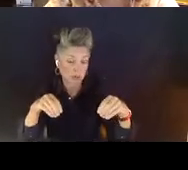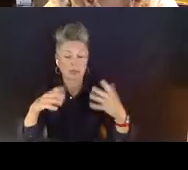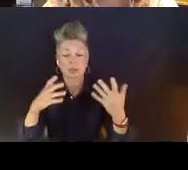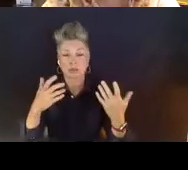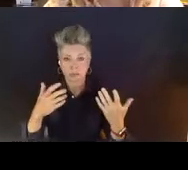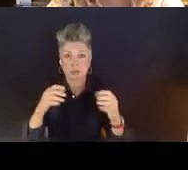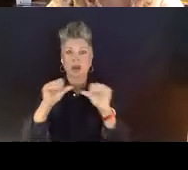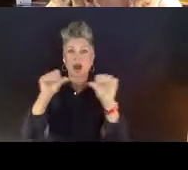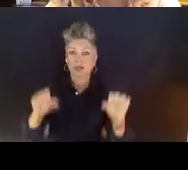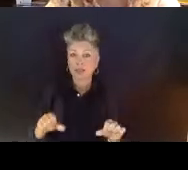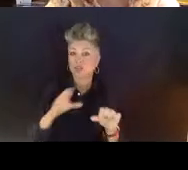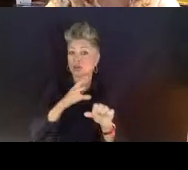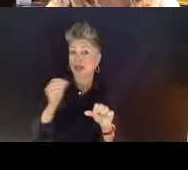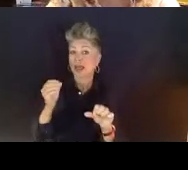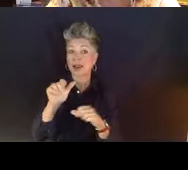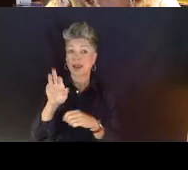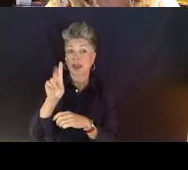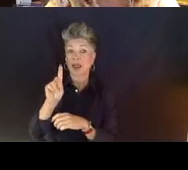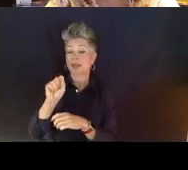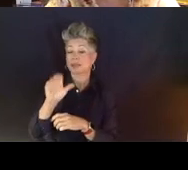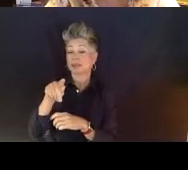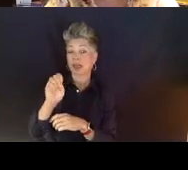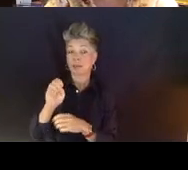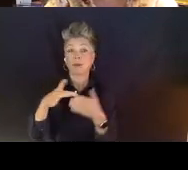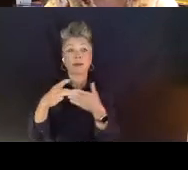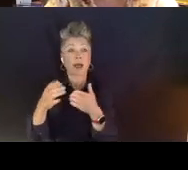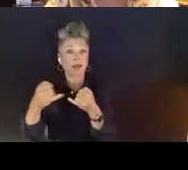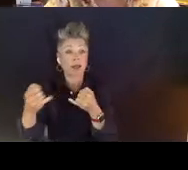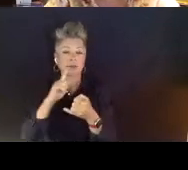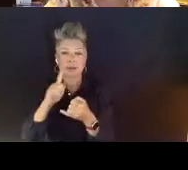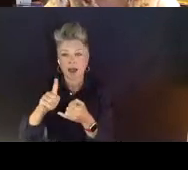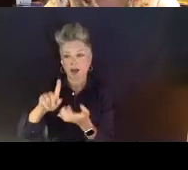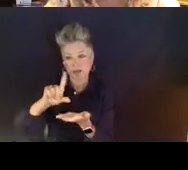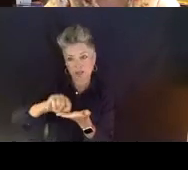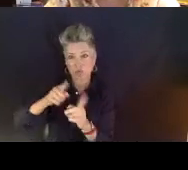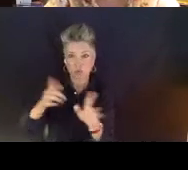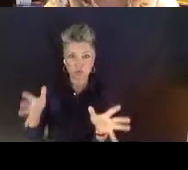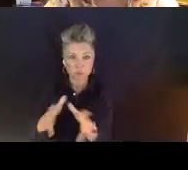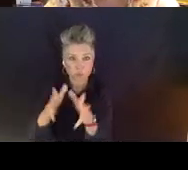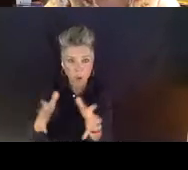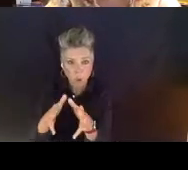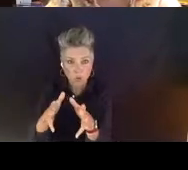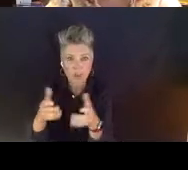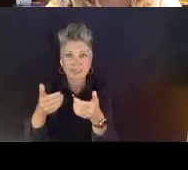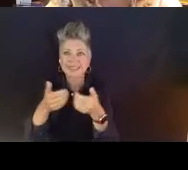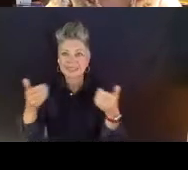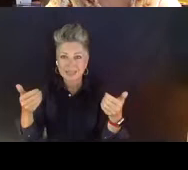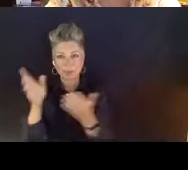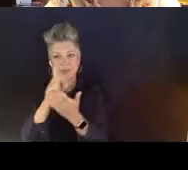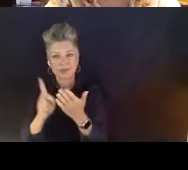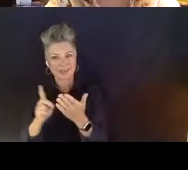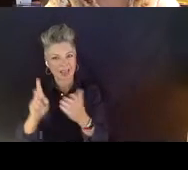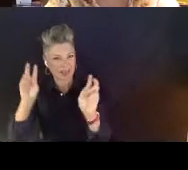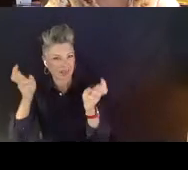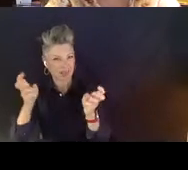Architectural and landscape design guidelines are issued to promote certain design themes.